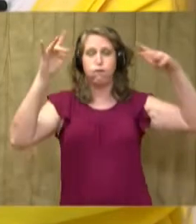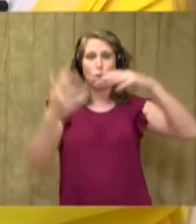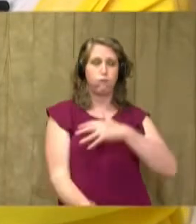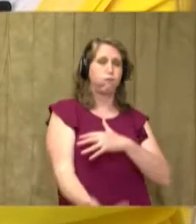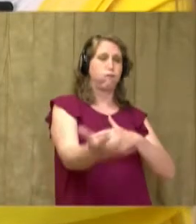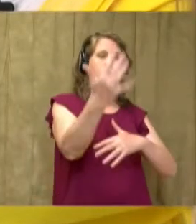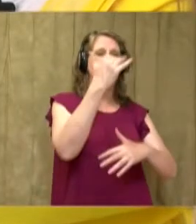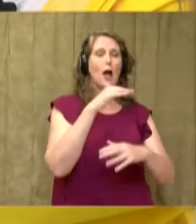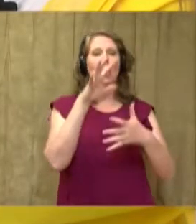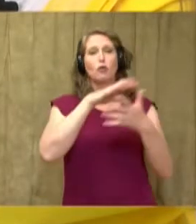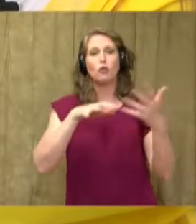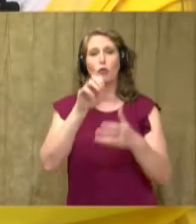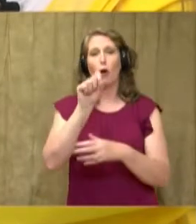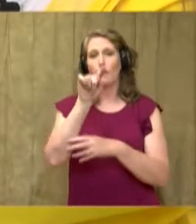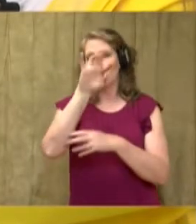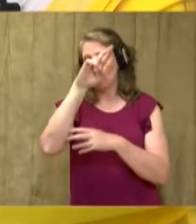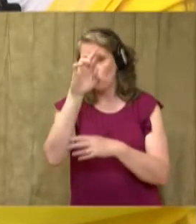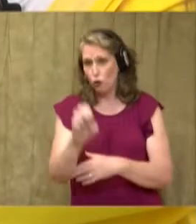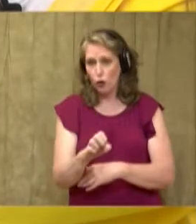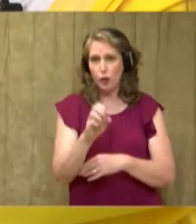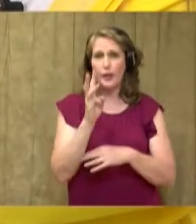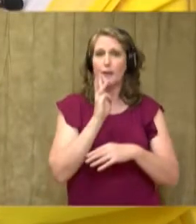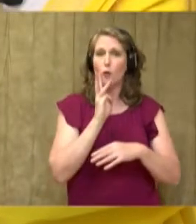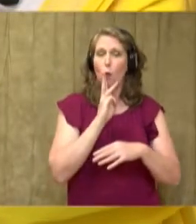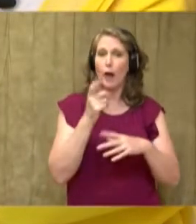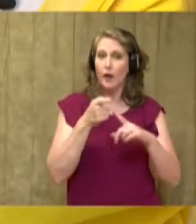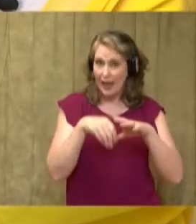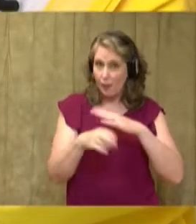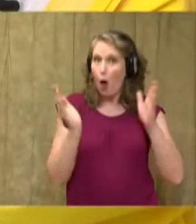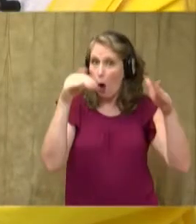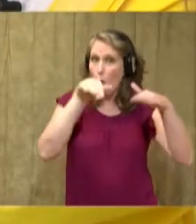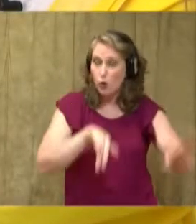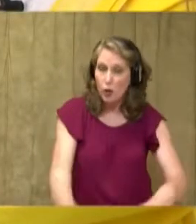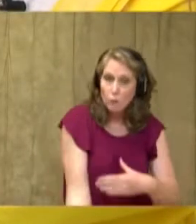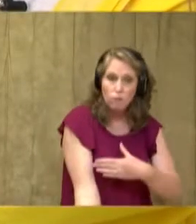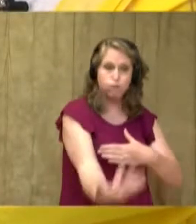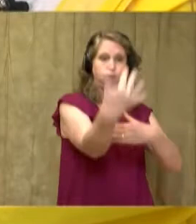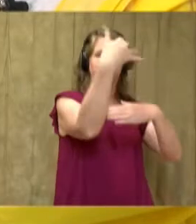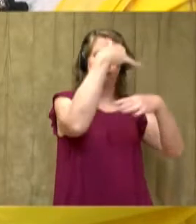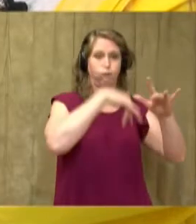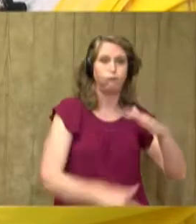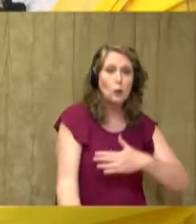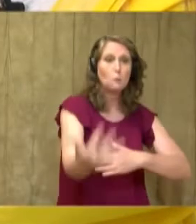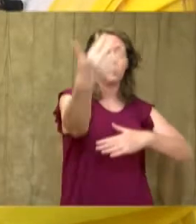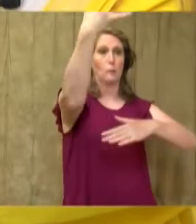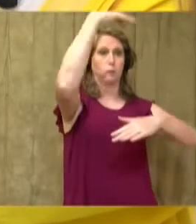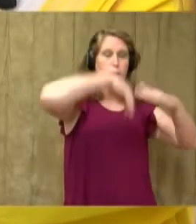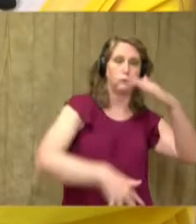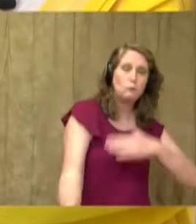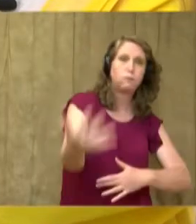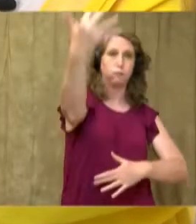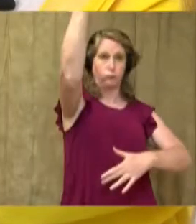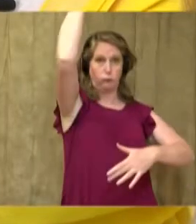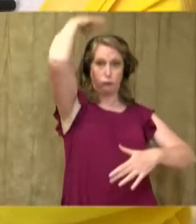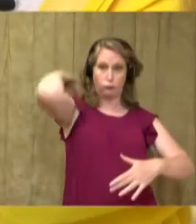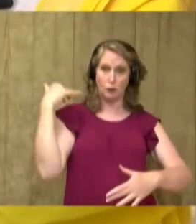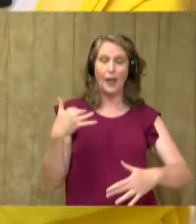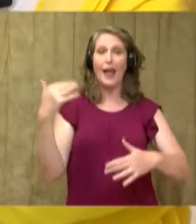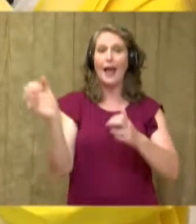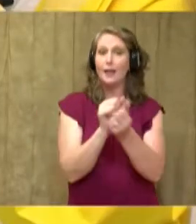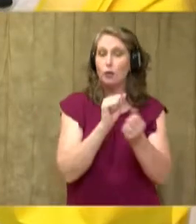huge walls of water forced up out of the sea, devastating everything in their path, and on